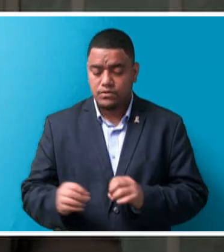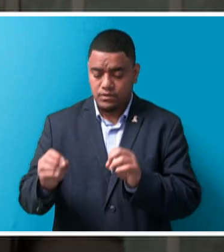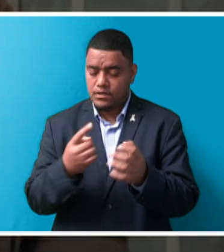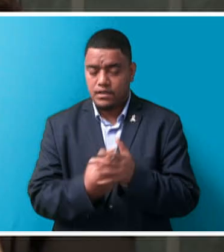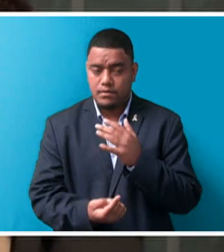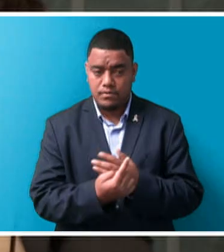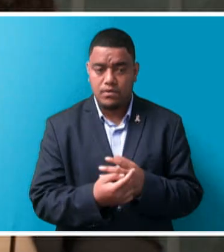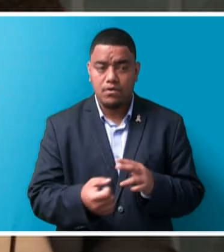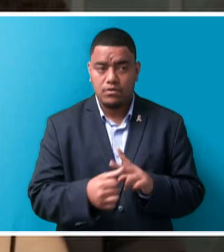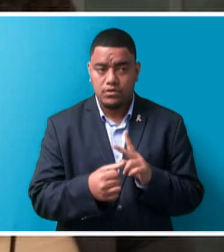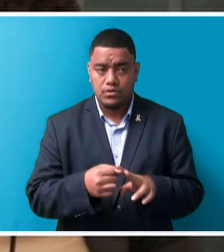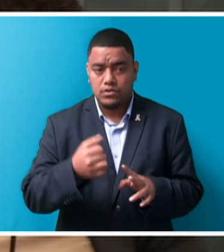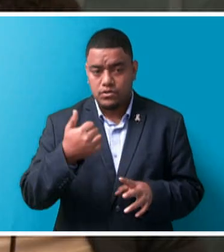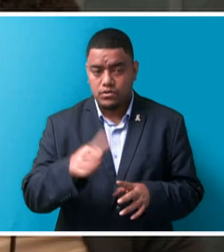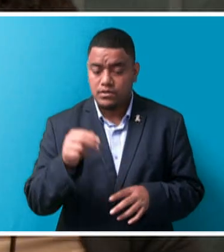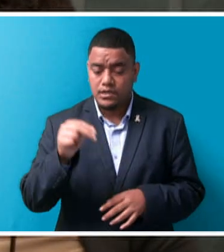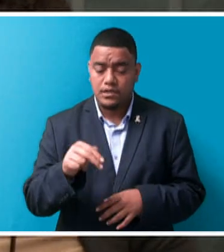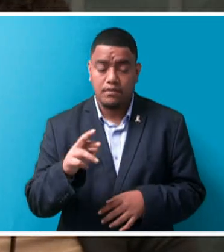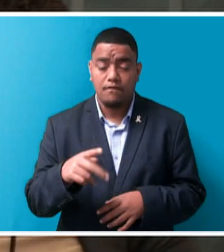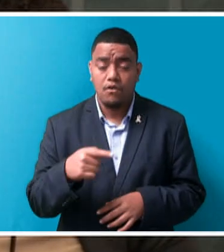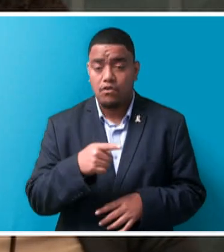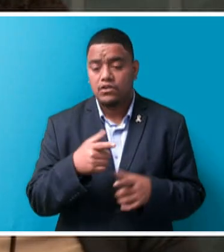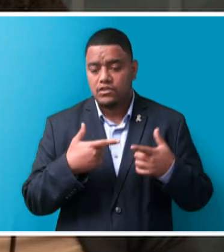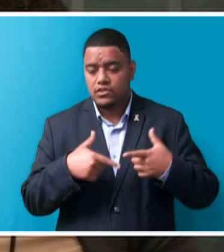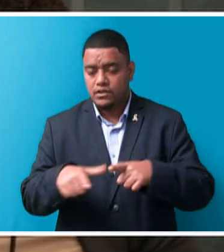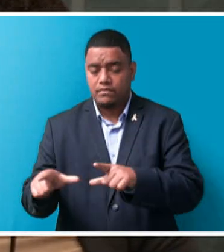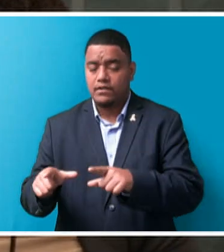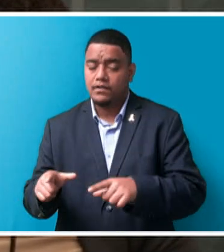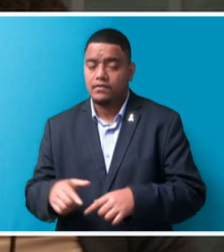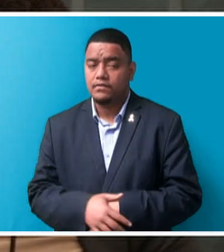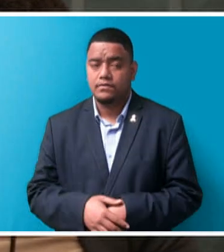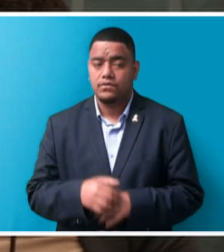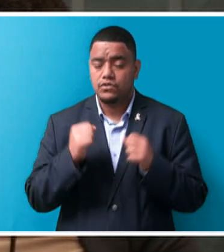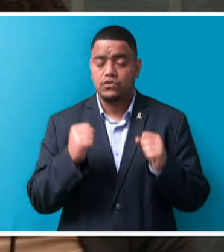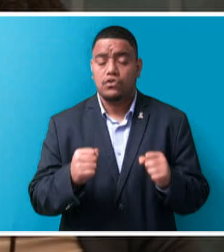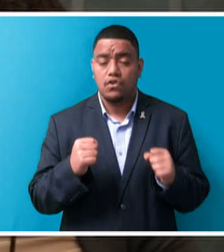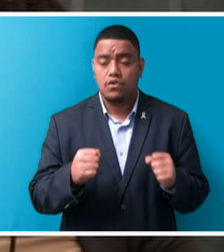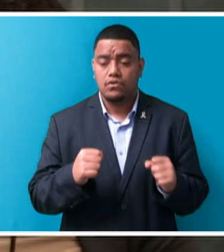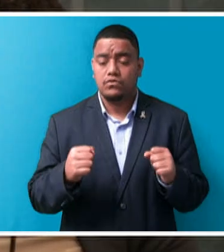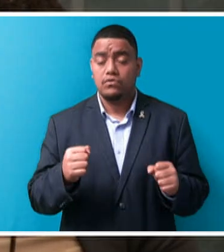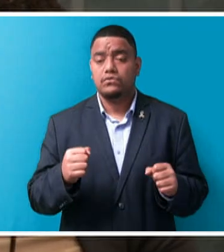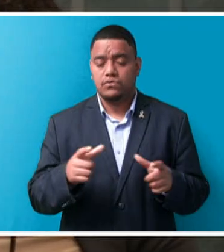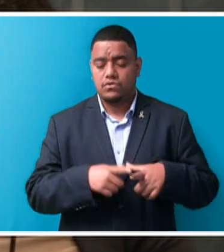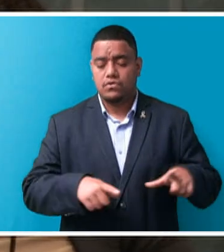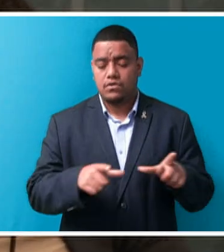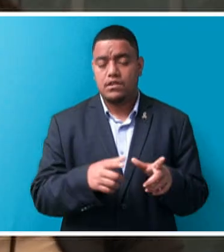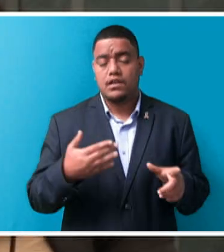also reducing the need for unnecessary travel through stronger local health